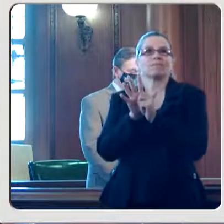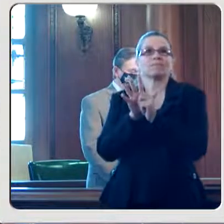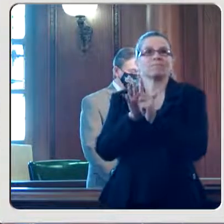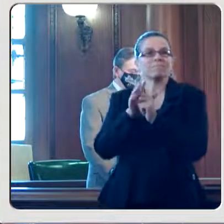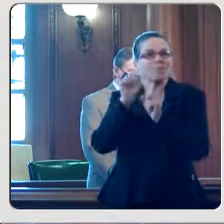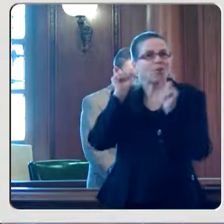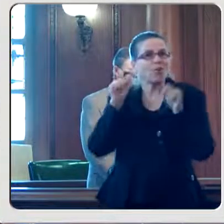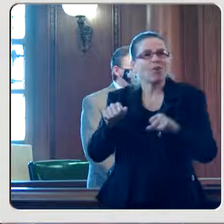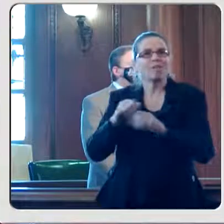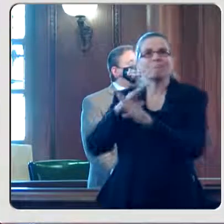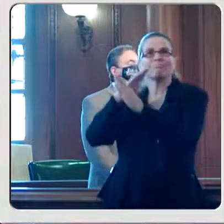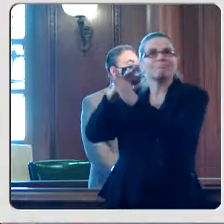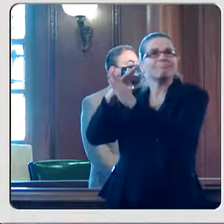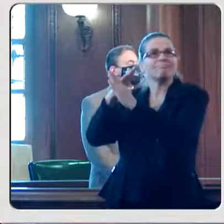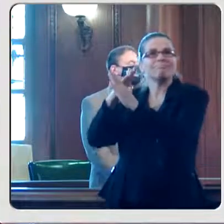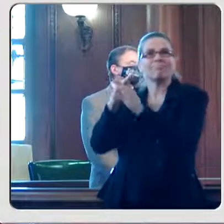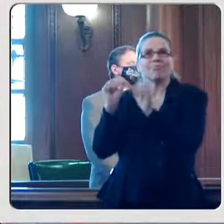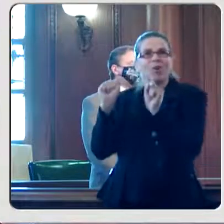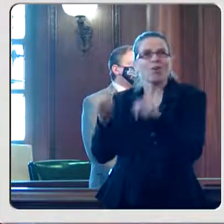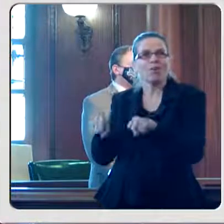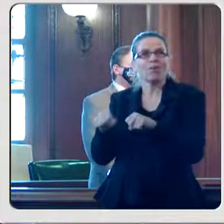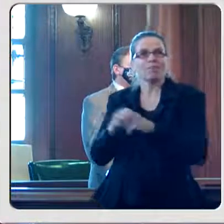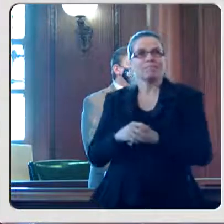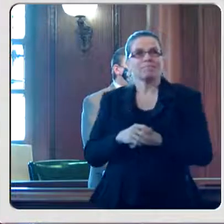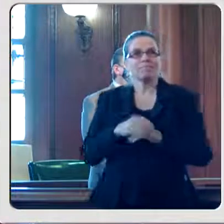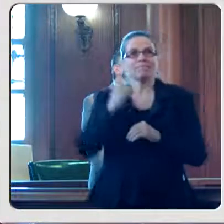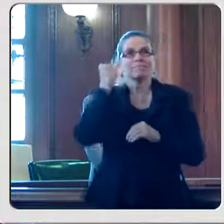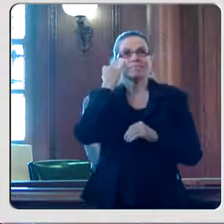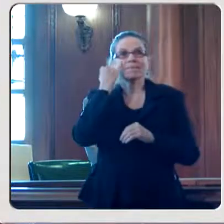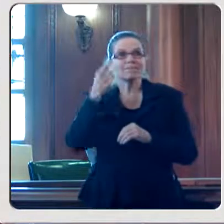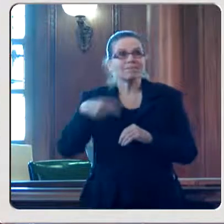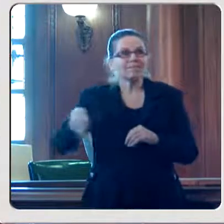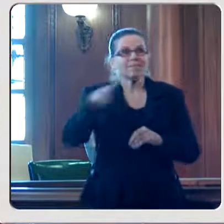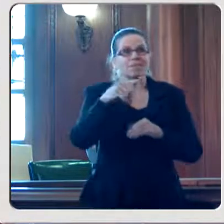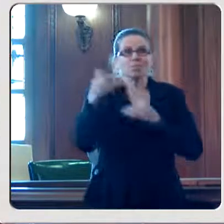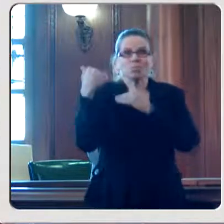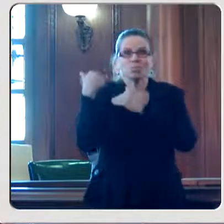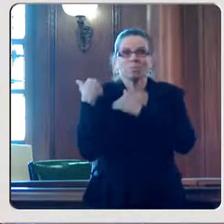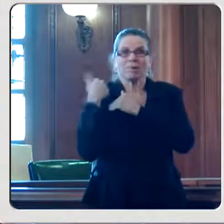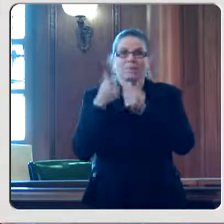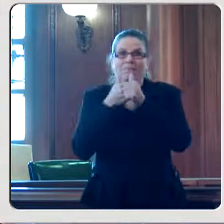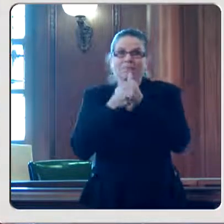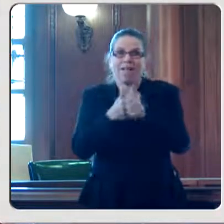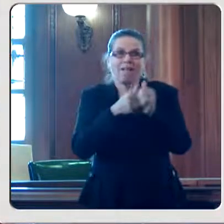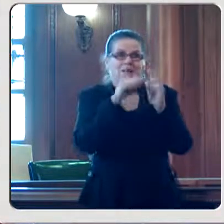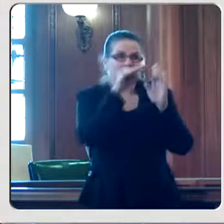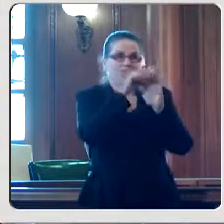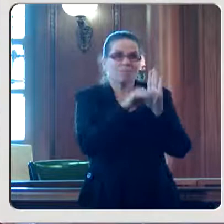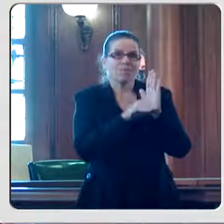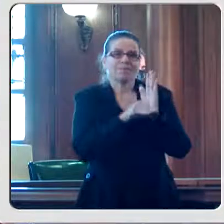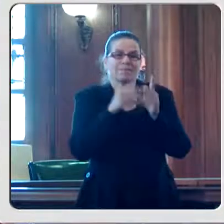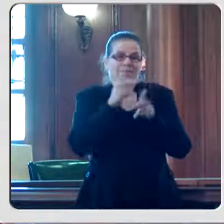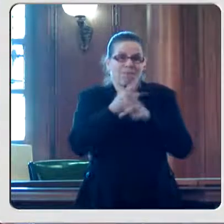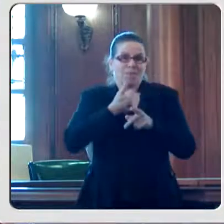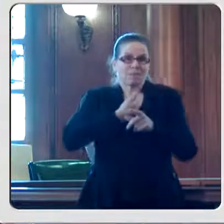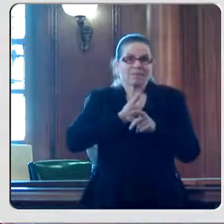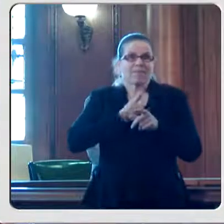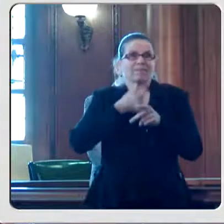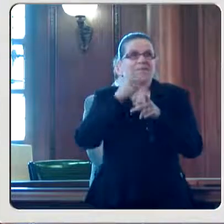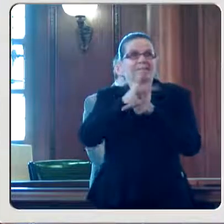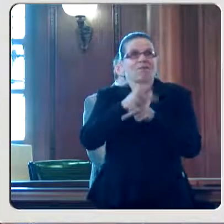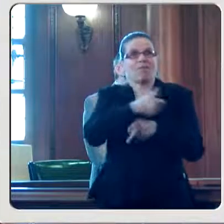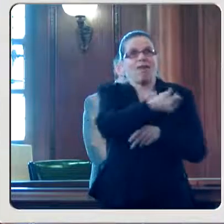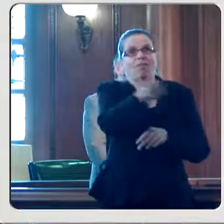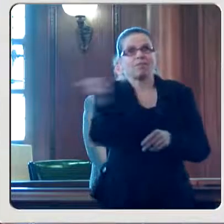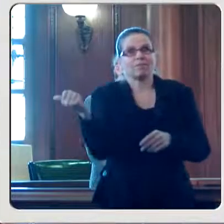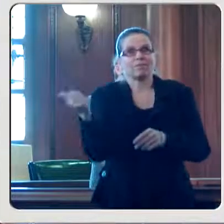if we all do our part to try and take care of ourselves and the